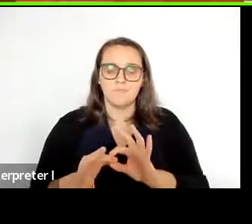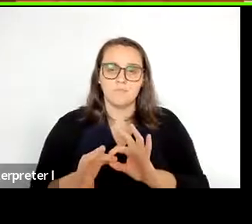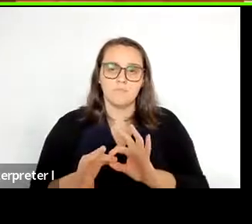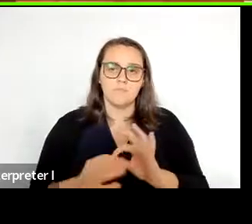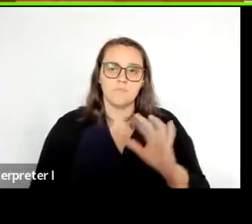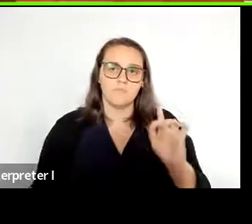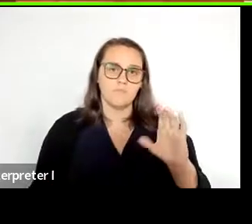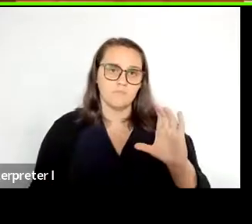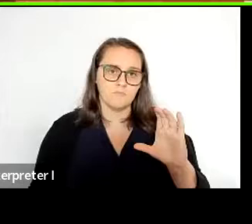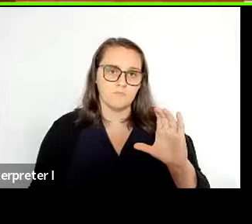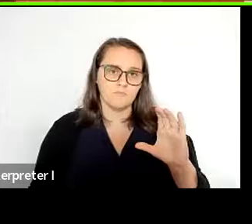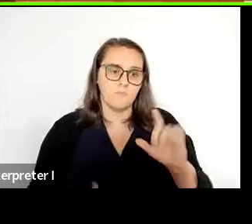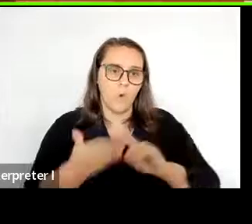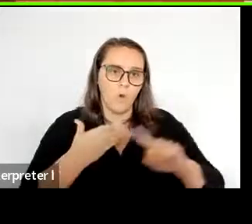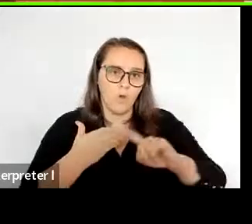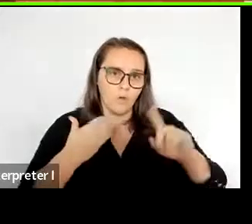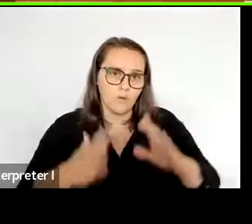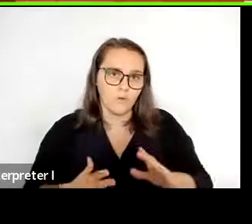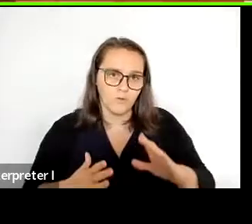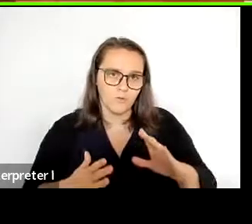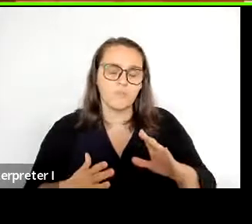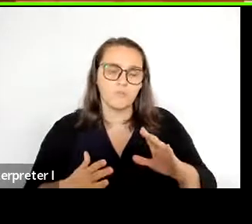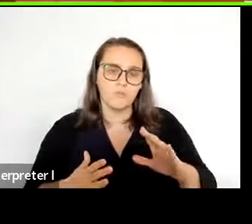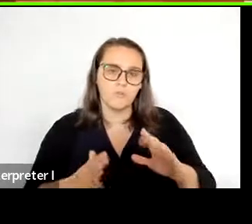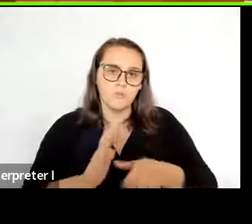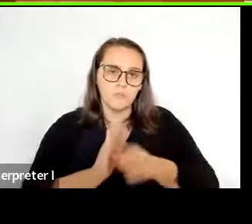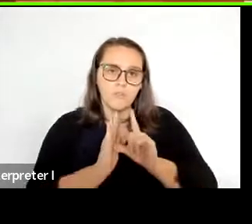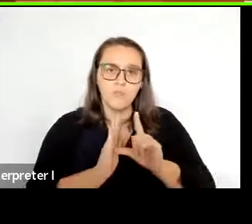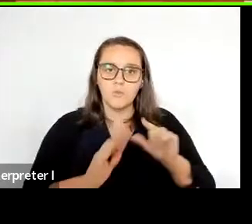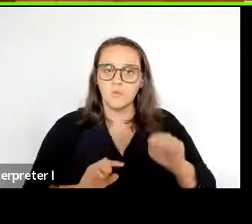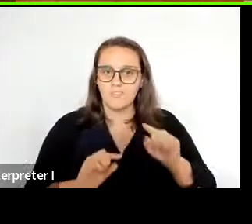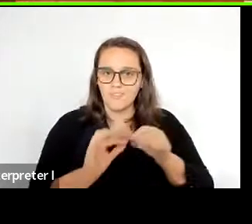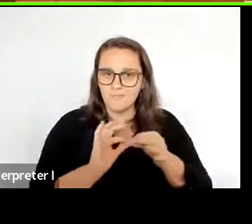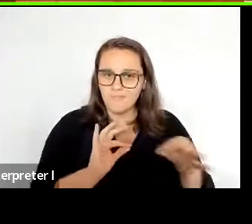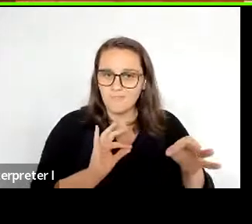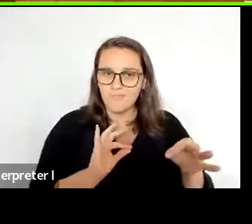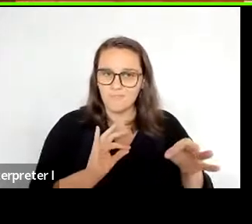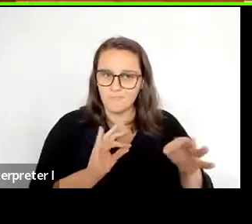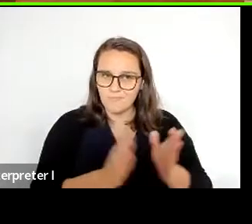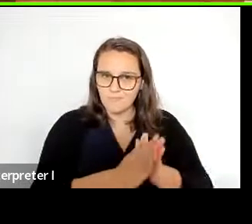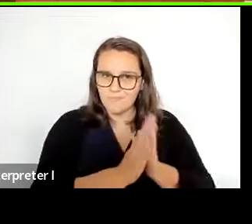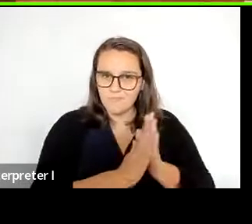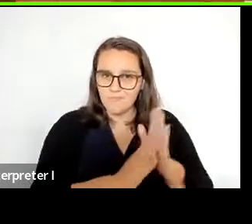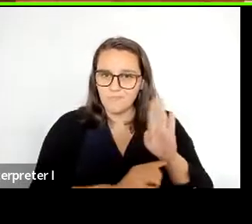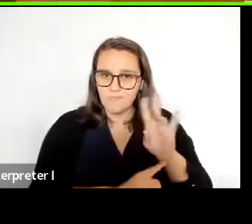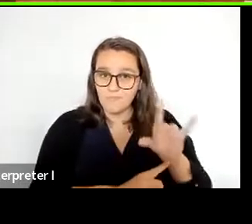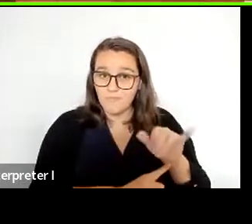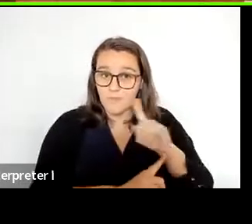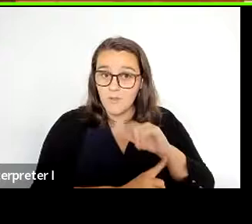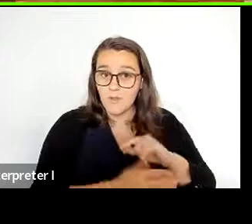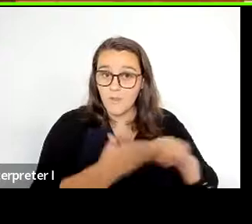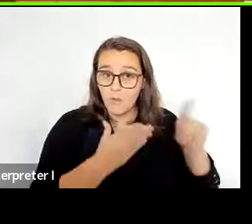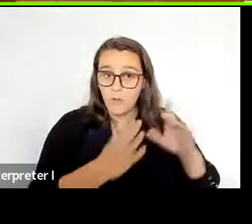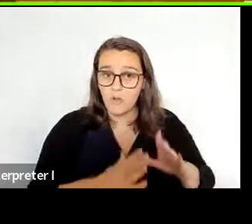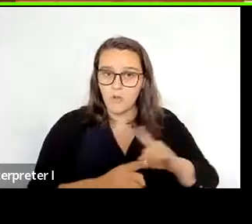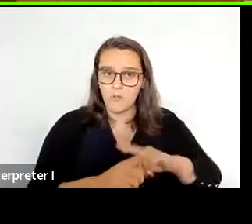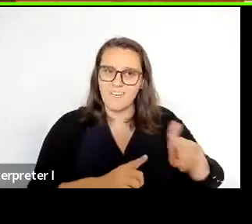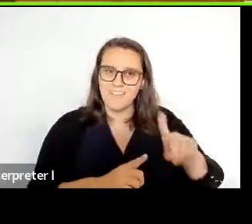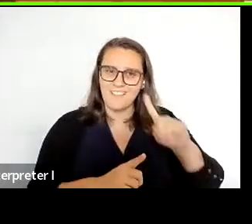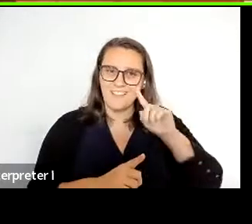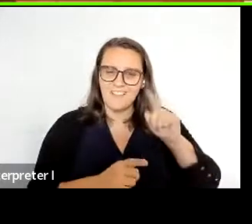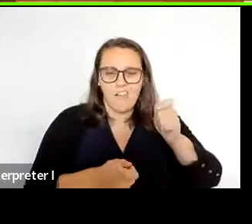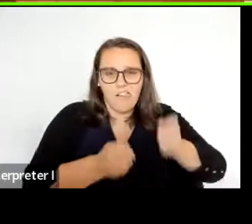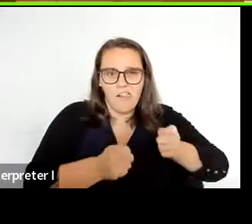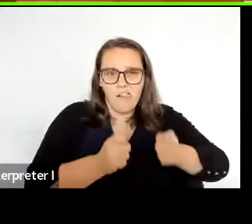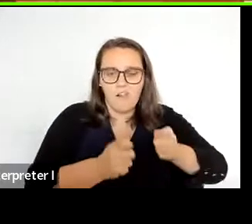DC auditor's review. This language was requested by the auditor, although I think we made some slight tweaks